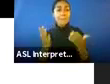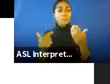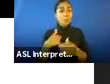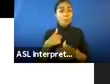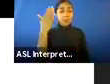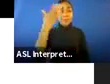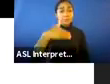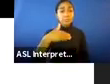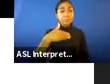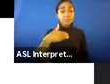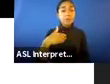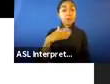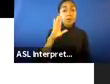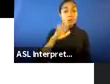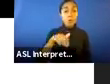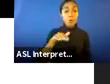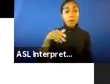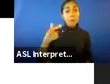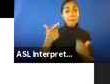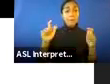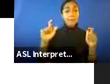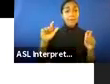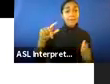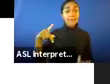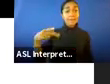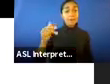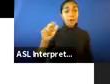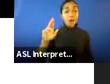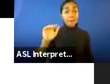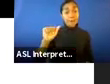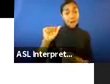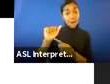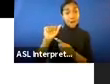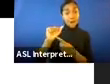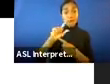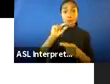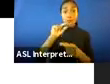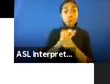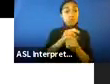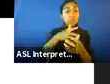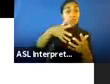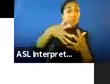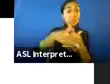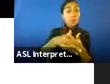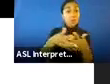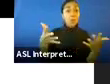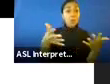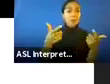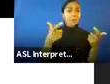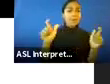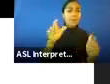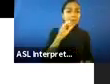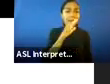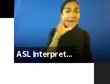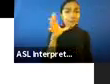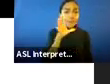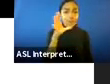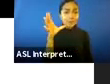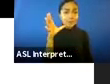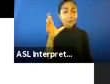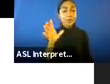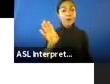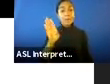big pharma is deeply integrated into big ag, and that the biotech industry, for example,